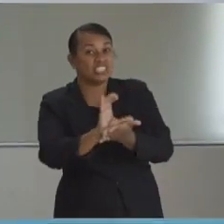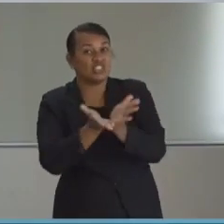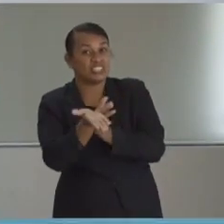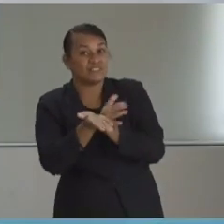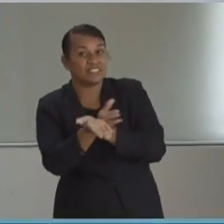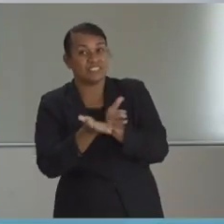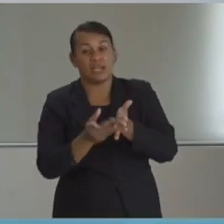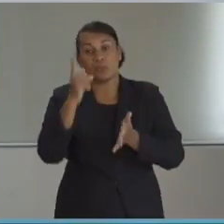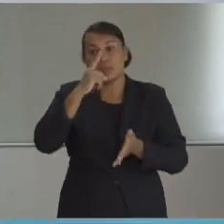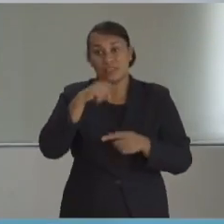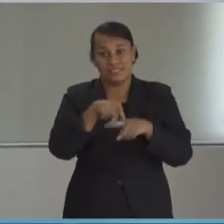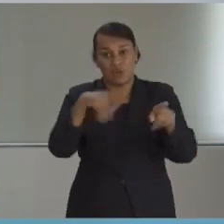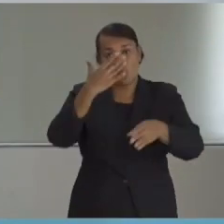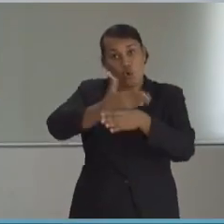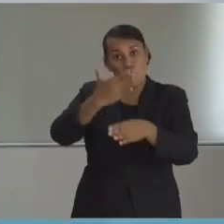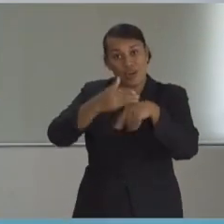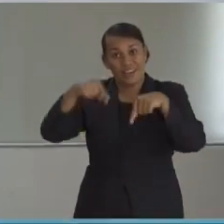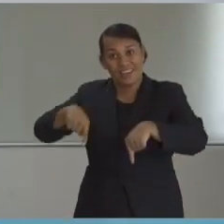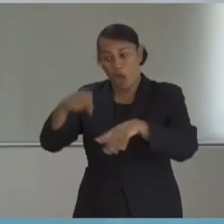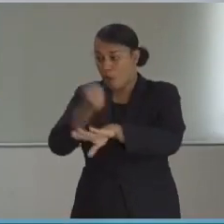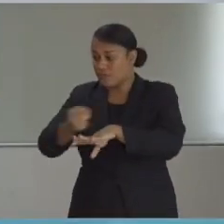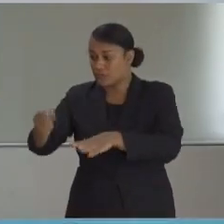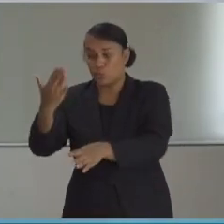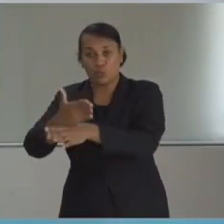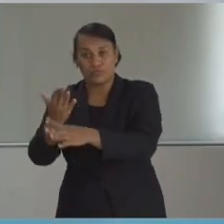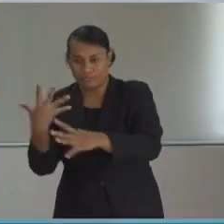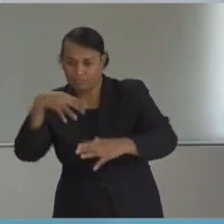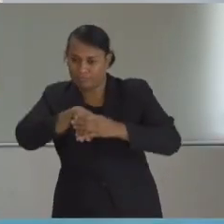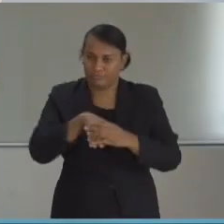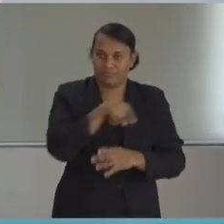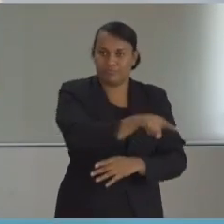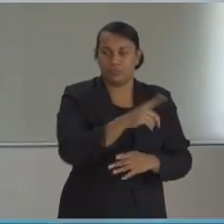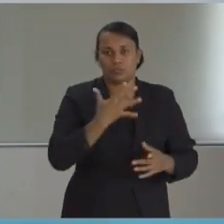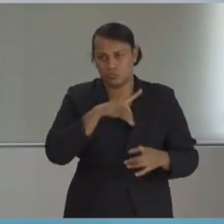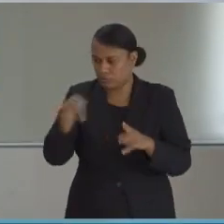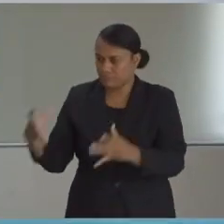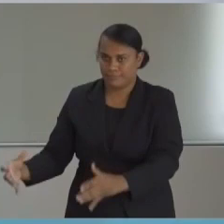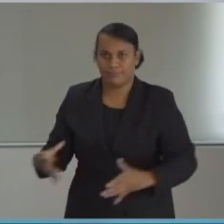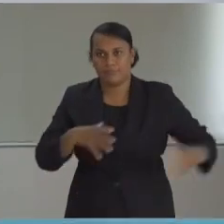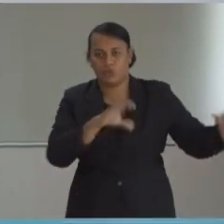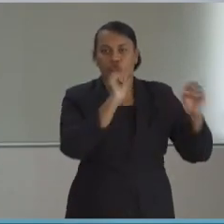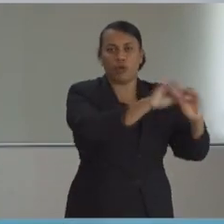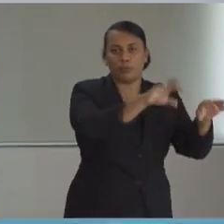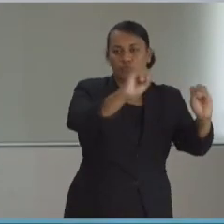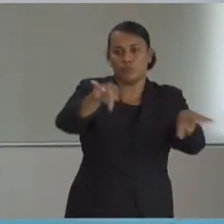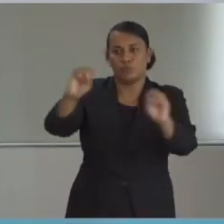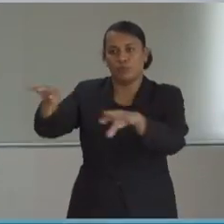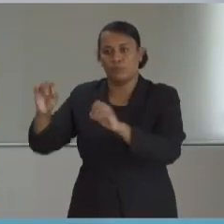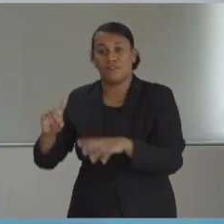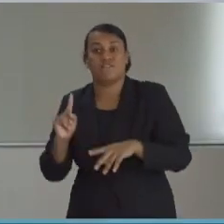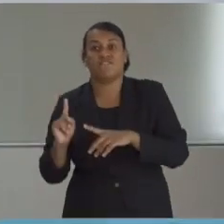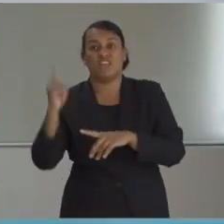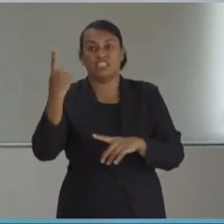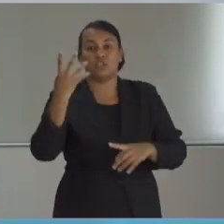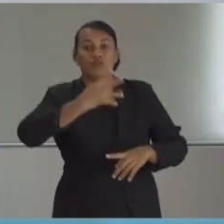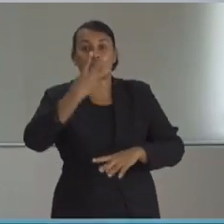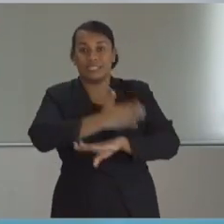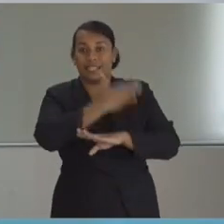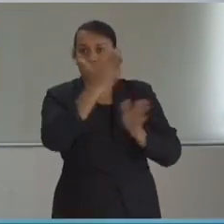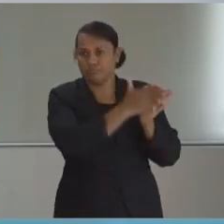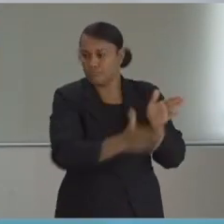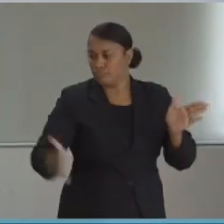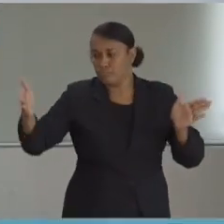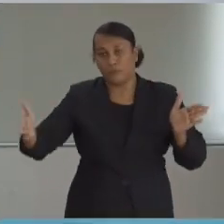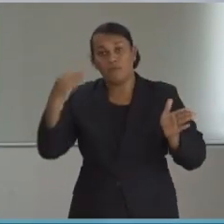course they are considering this day for the deployment of the first 14 days rations into